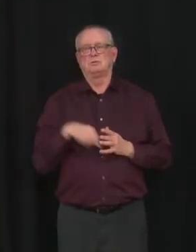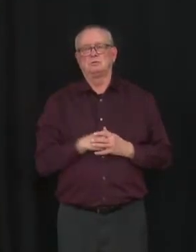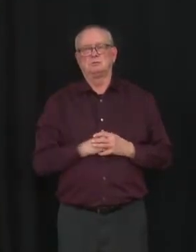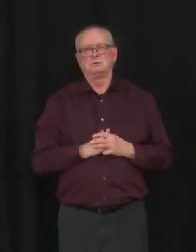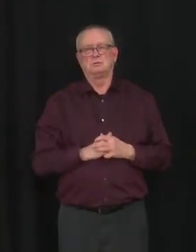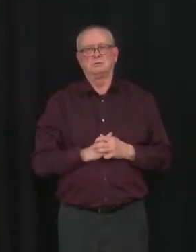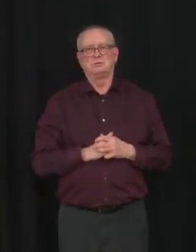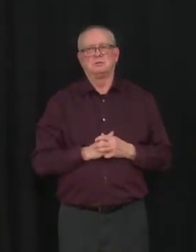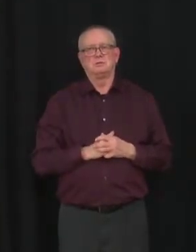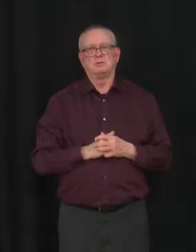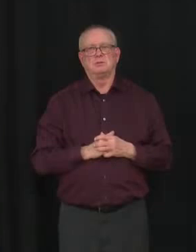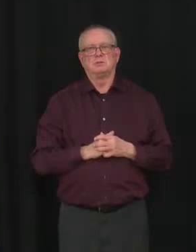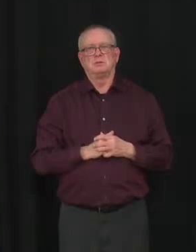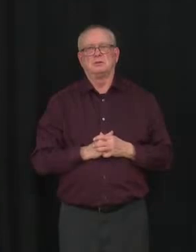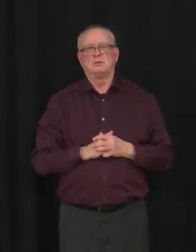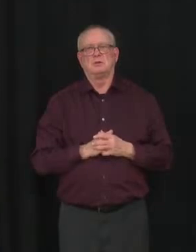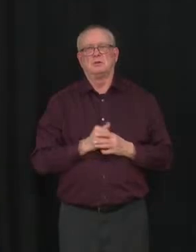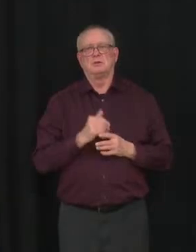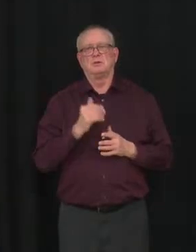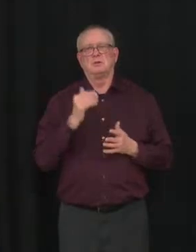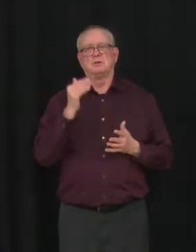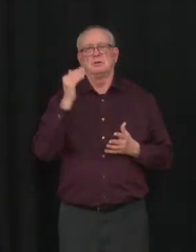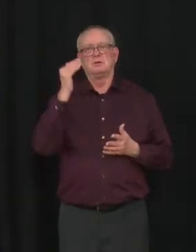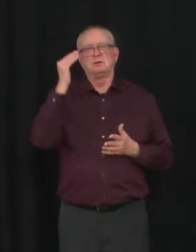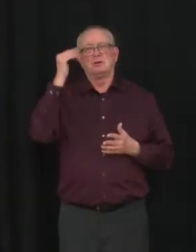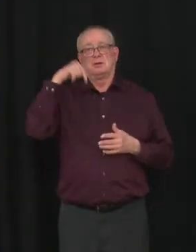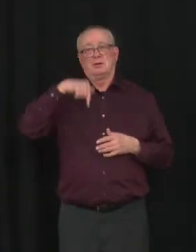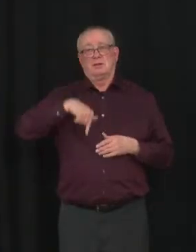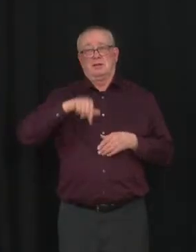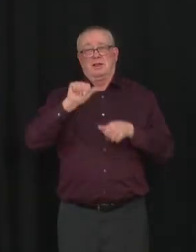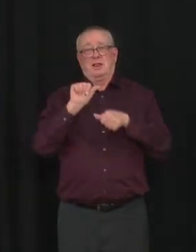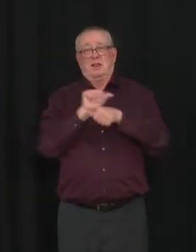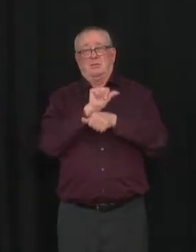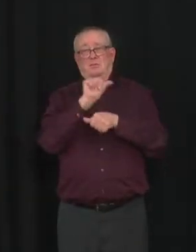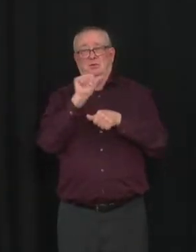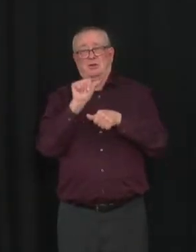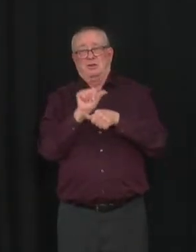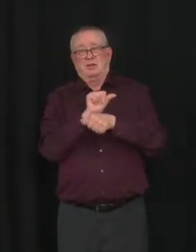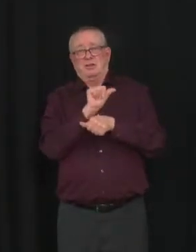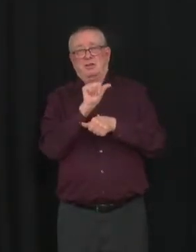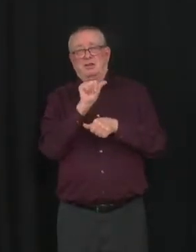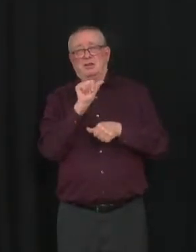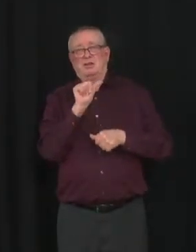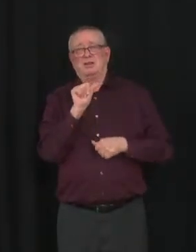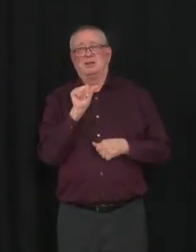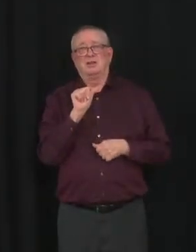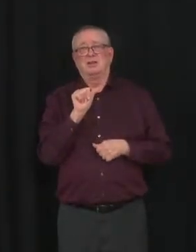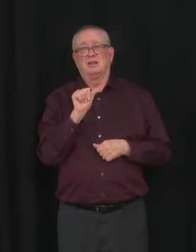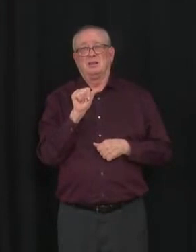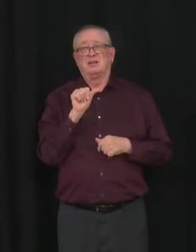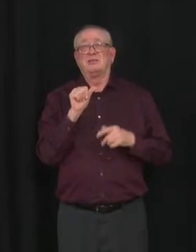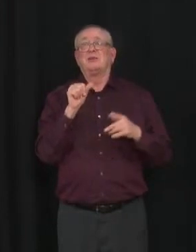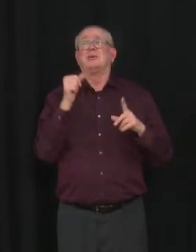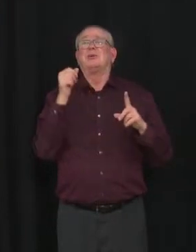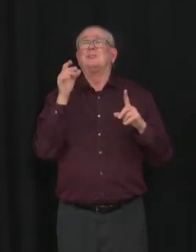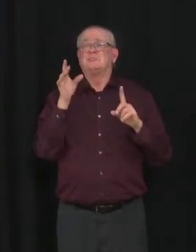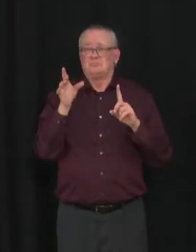the early Omicron cases, if they have translated into hospitalizations yet.